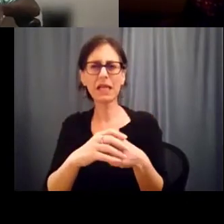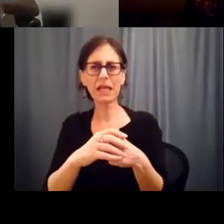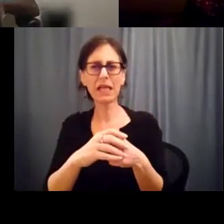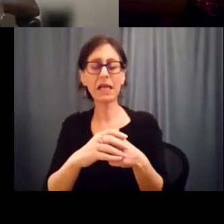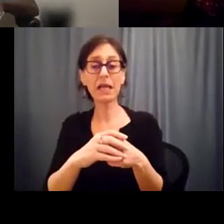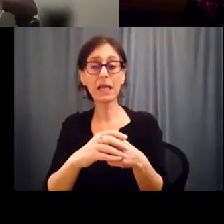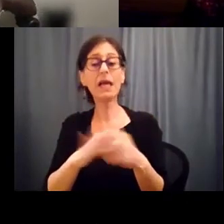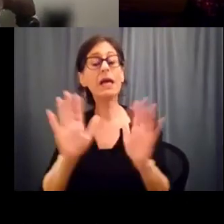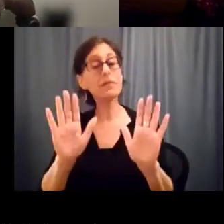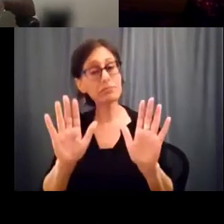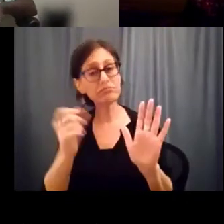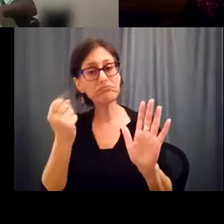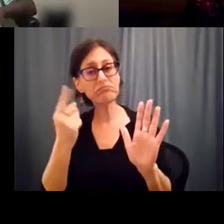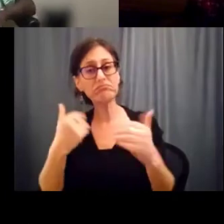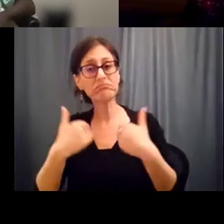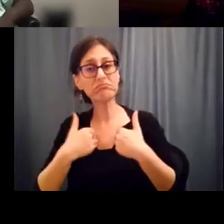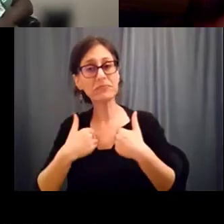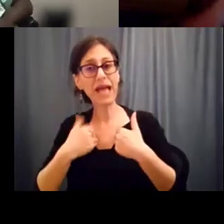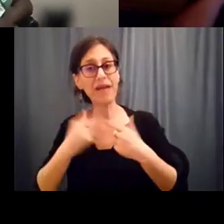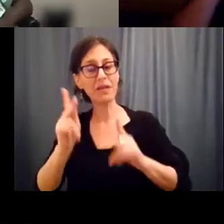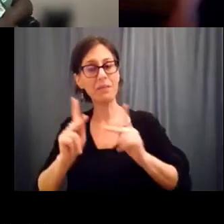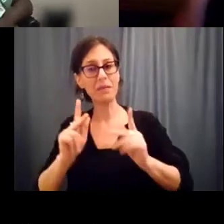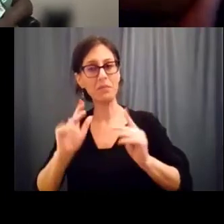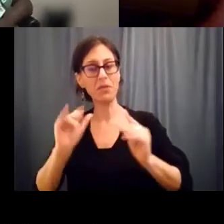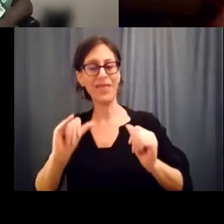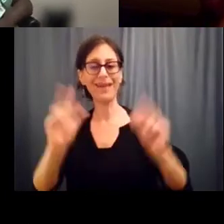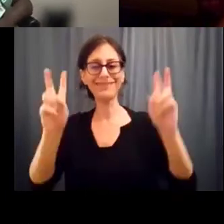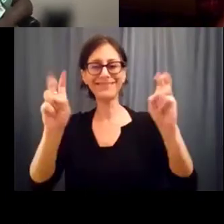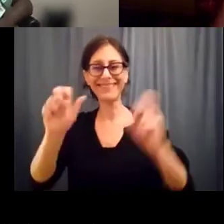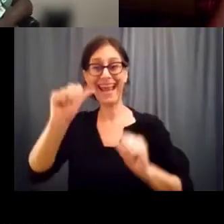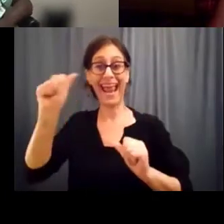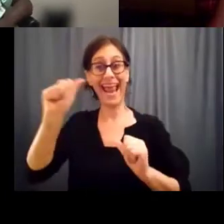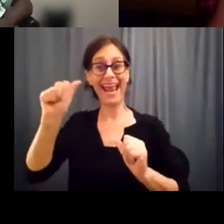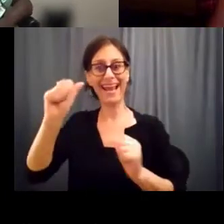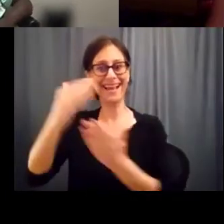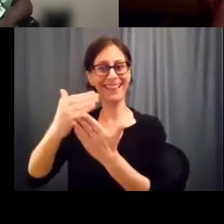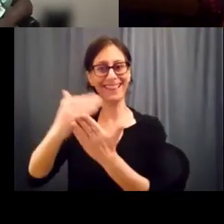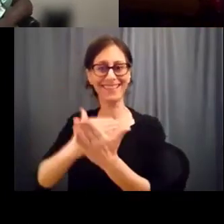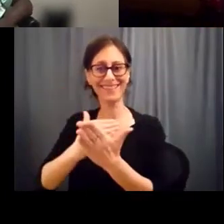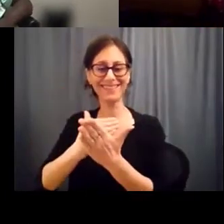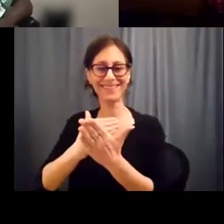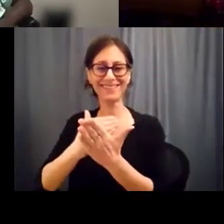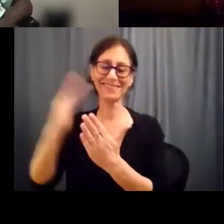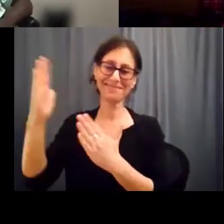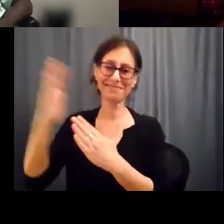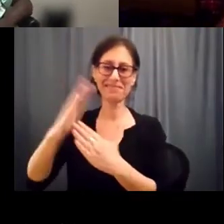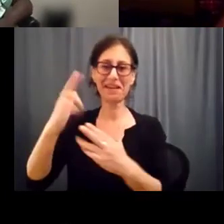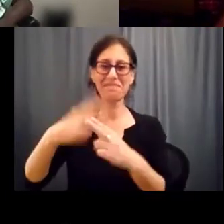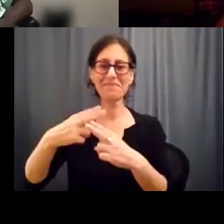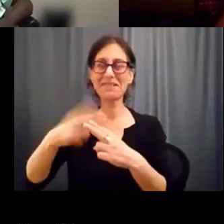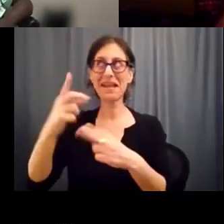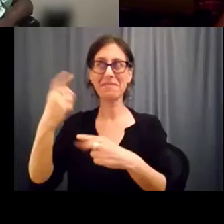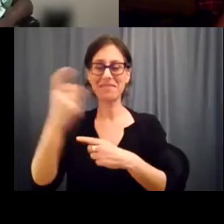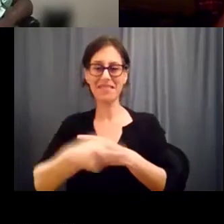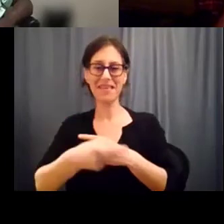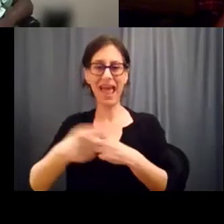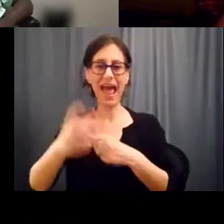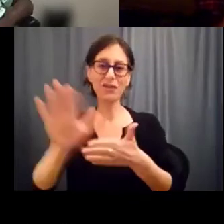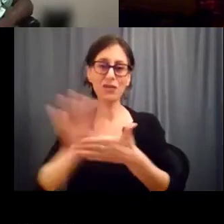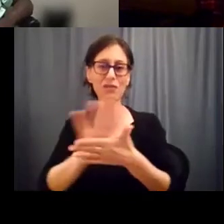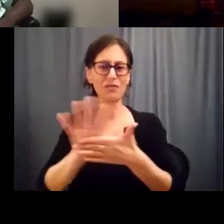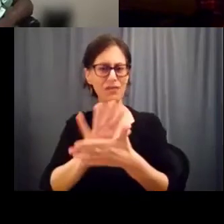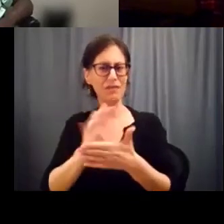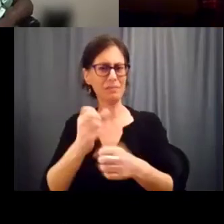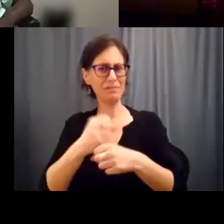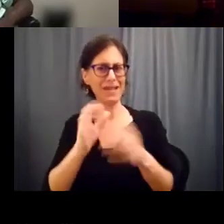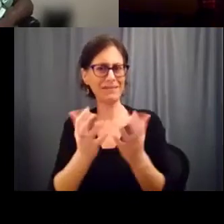know, having people at that like A-list scale be able to like put, you know, their names on it meant a lot to the film and